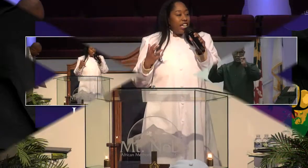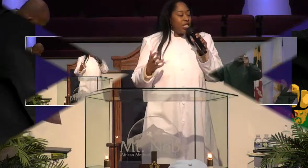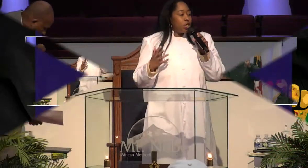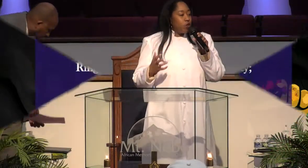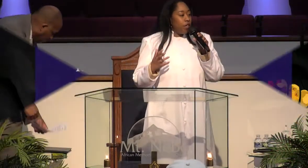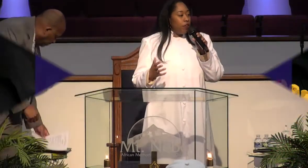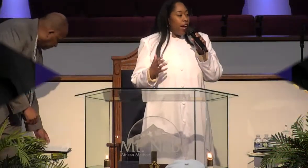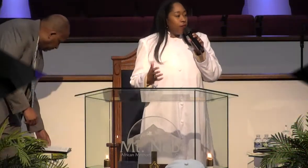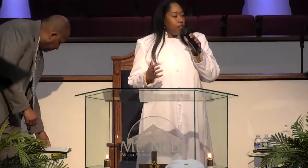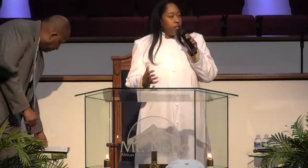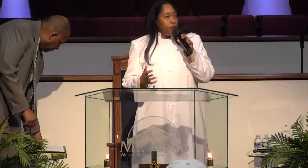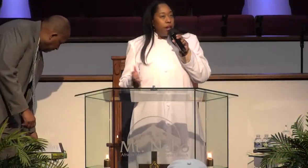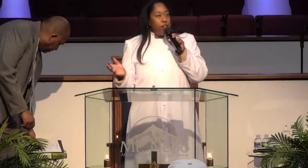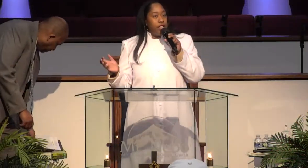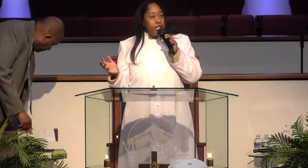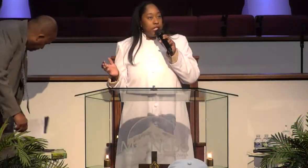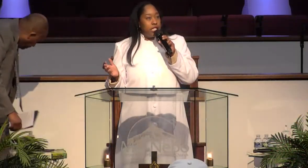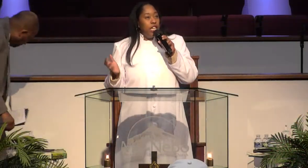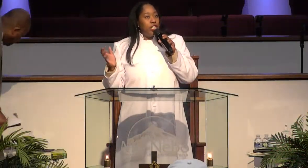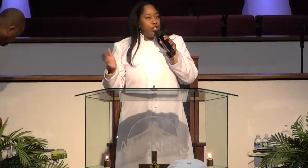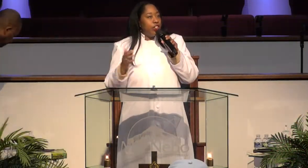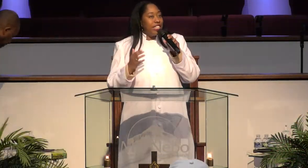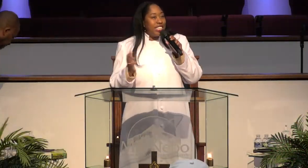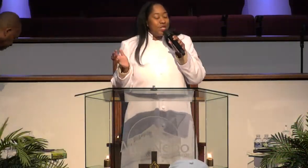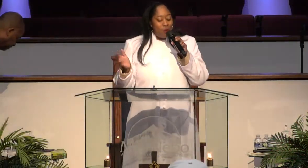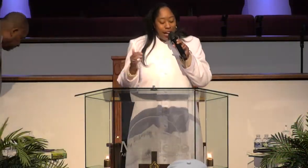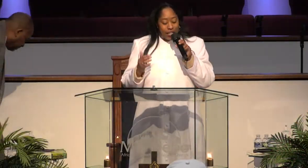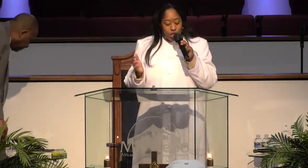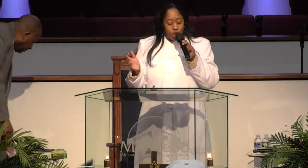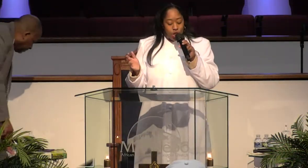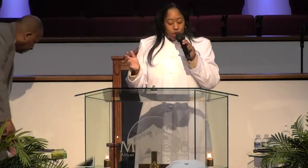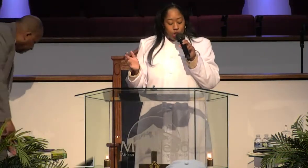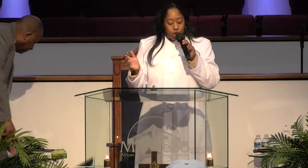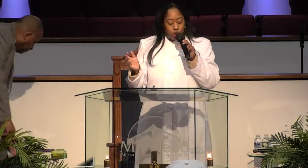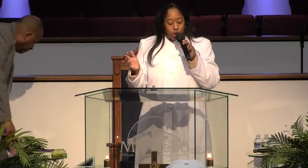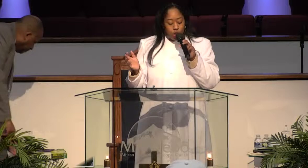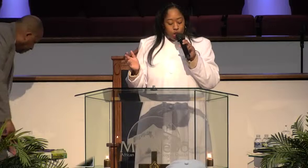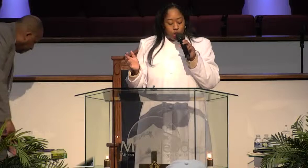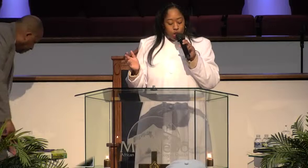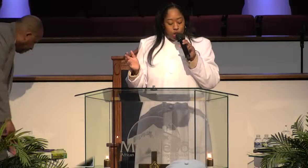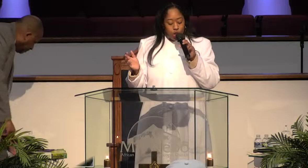the history of African Americans during this Black History,